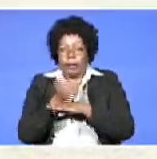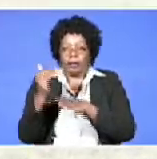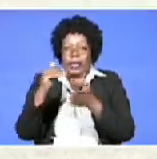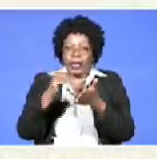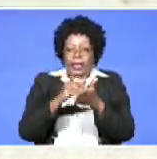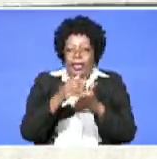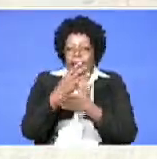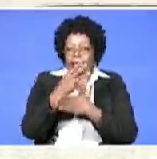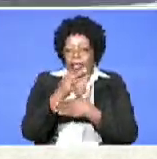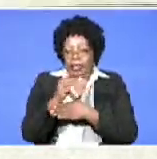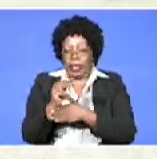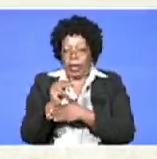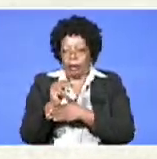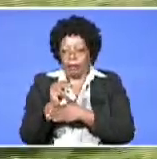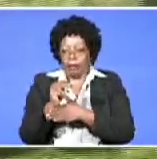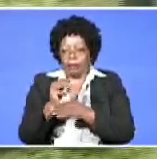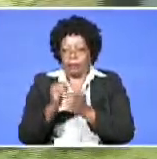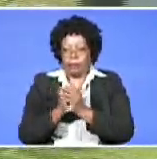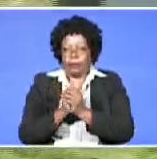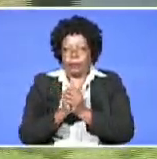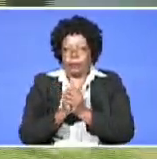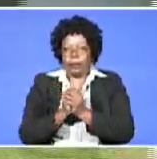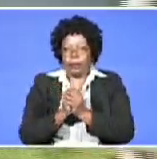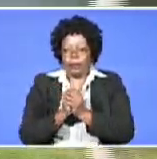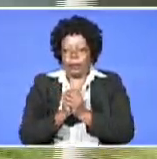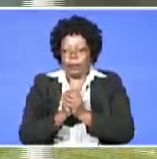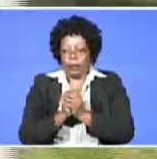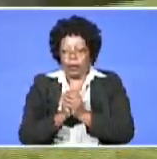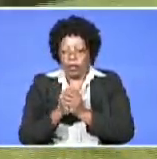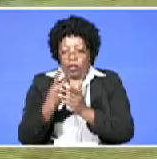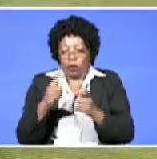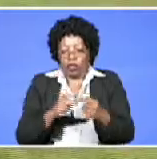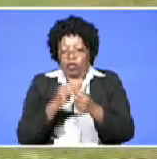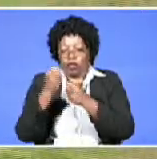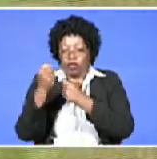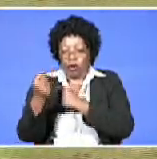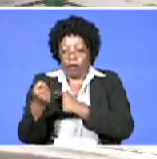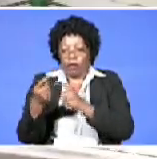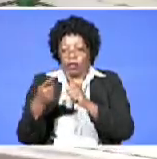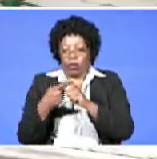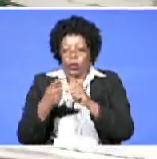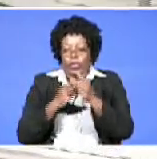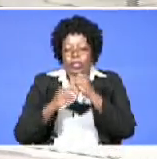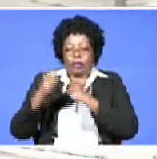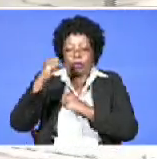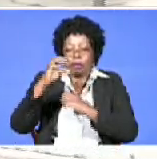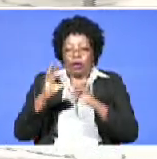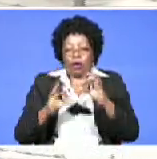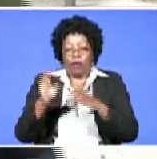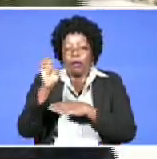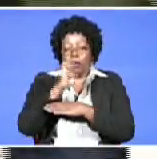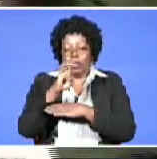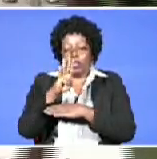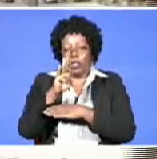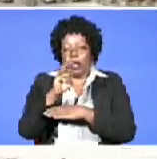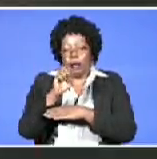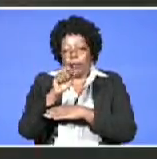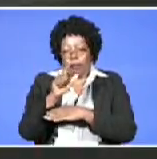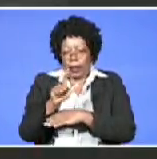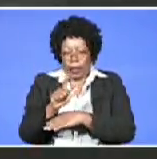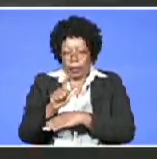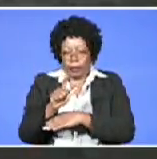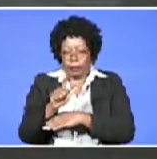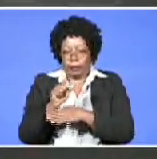proper jurisdiction to grant bail, Chase and Campbell were transported to the Supreme Court for an emergency bail hearing. All